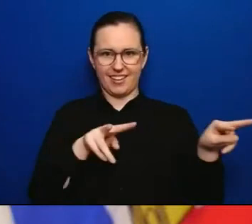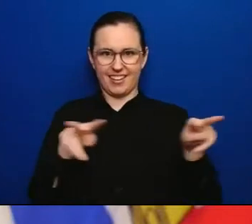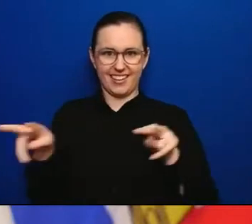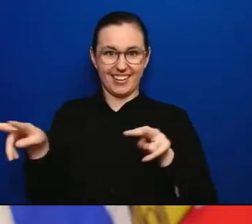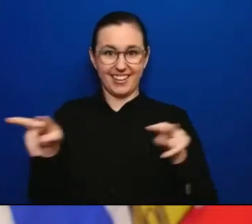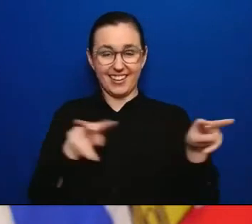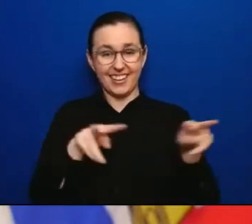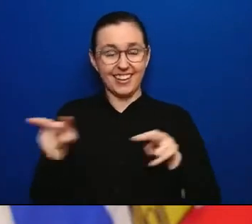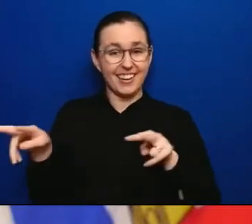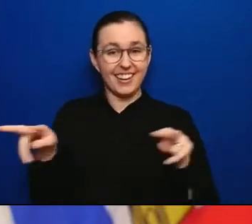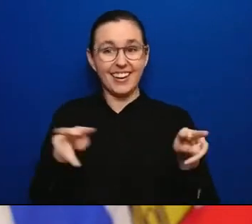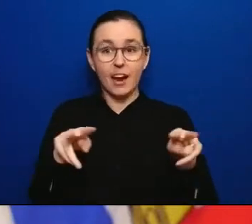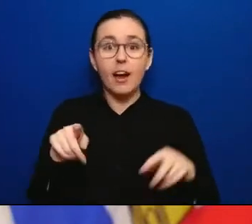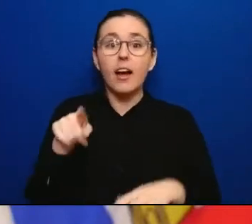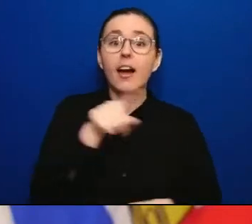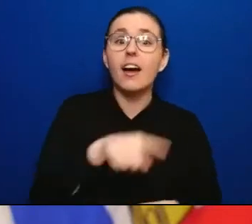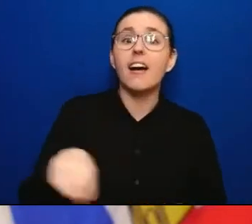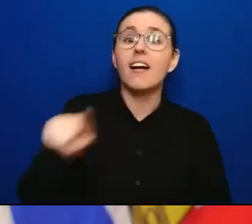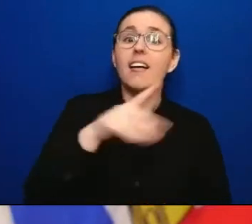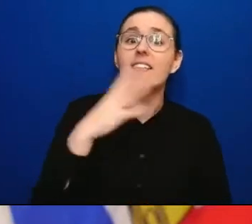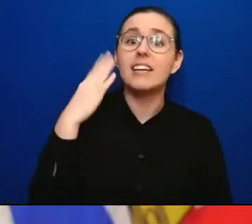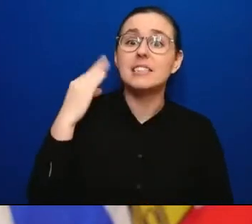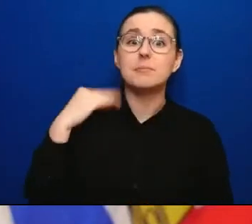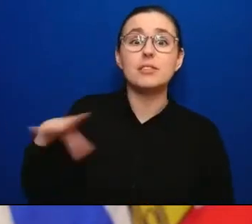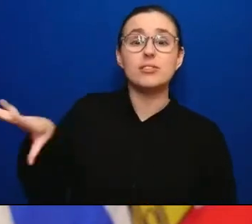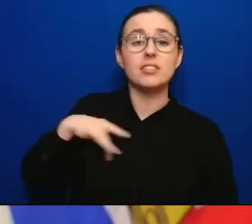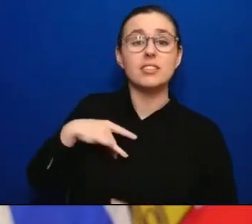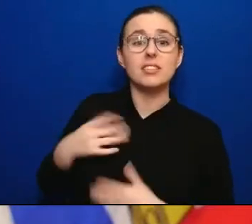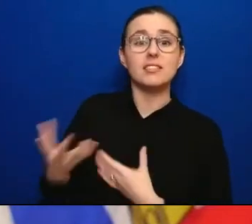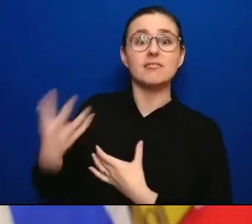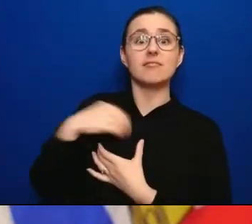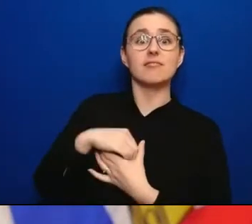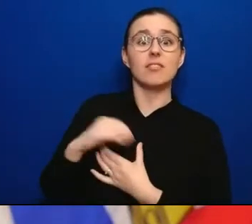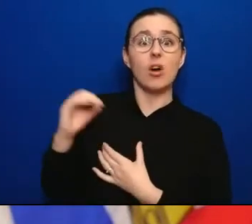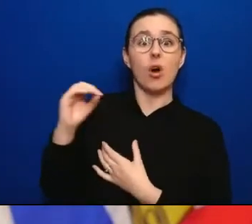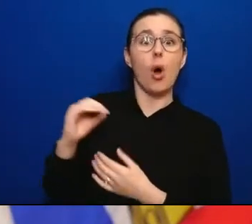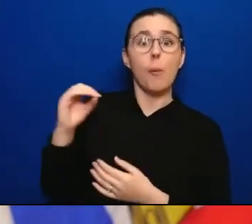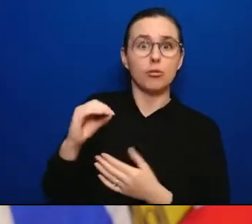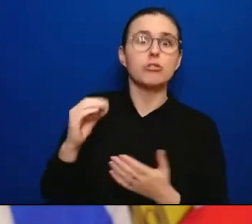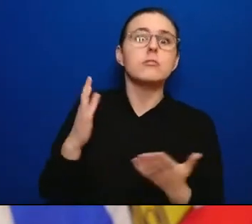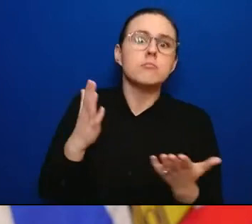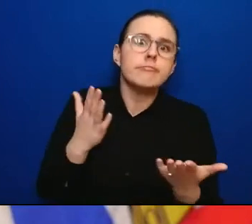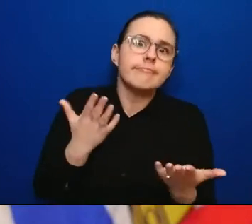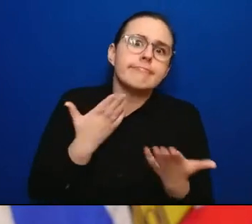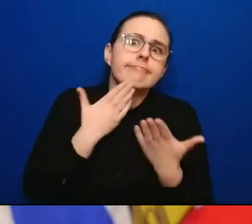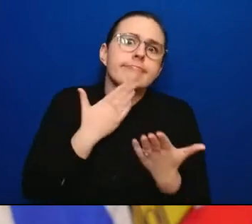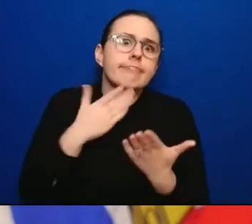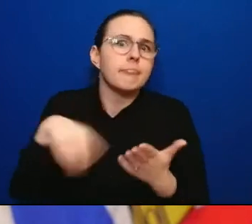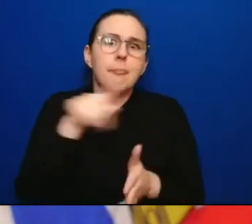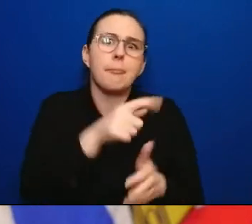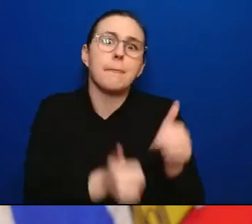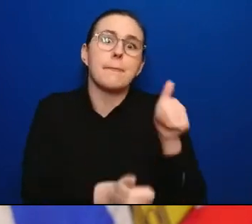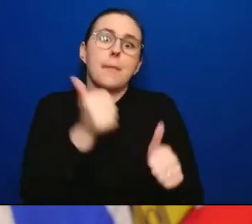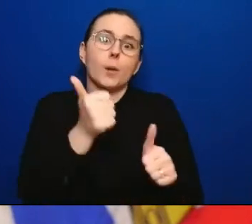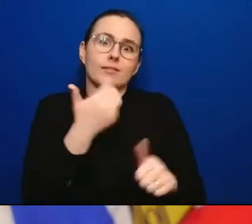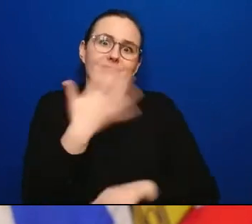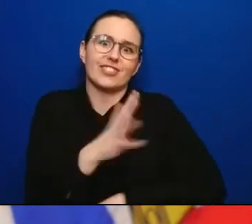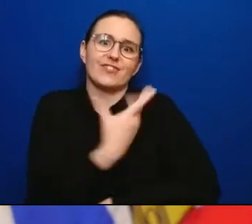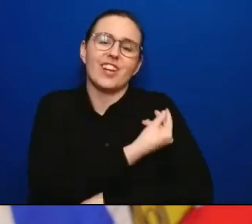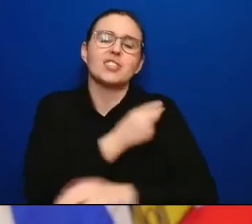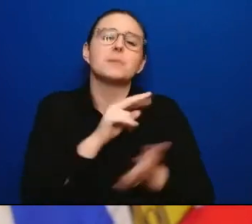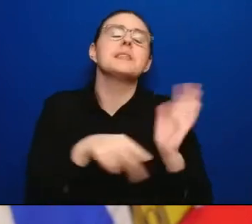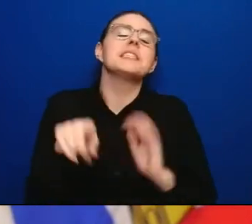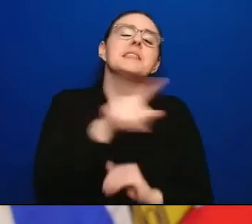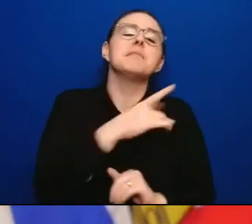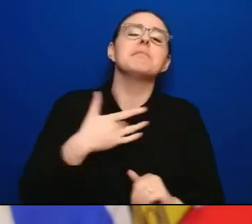of Omicron? And thankfully, because of this high level of immunization, most of that has been relatively mild. So what does that mean